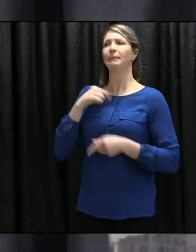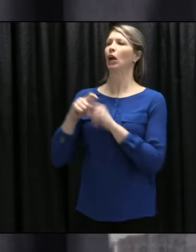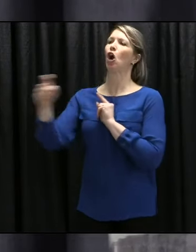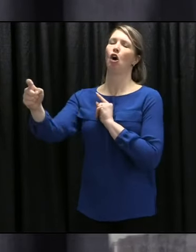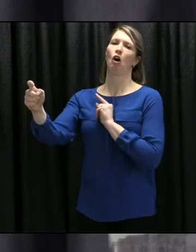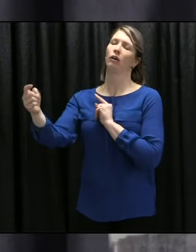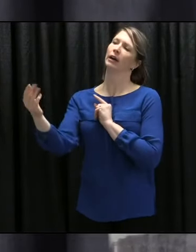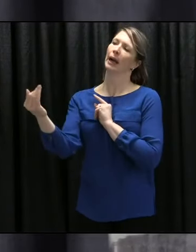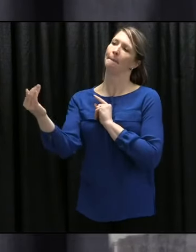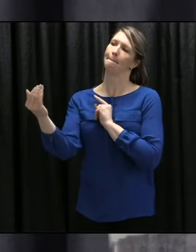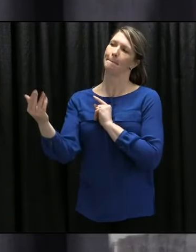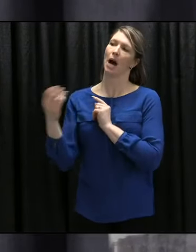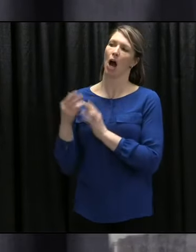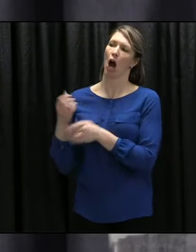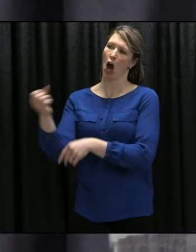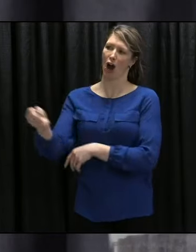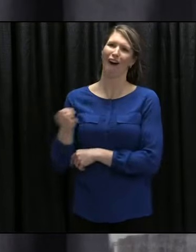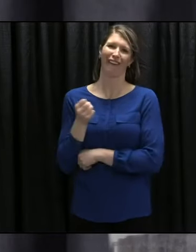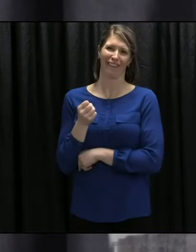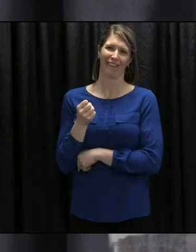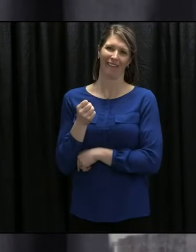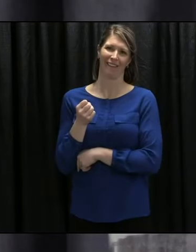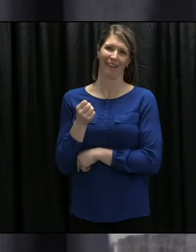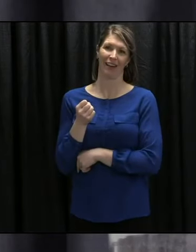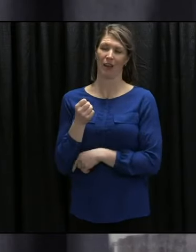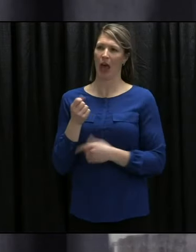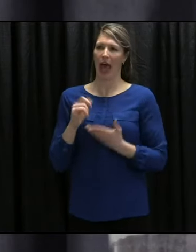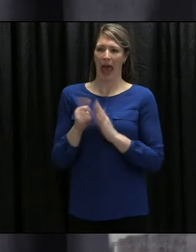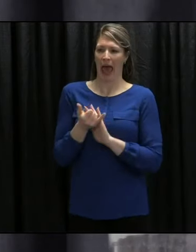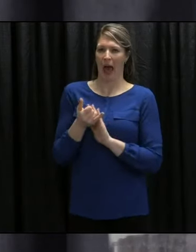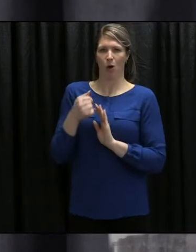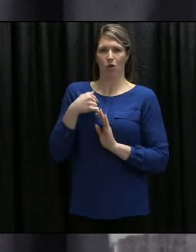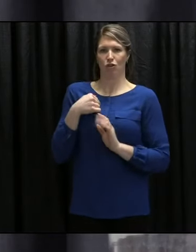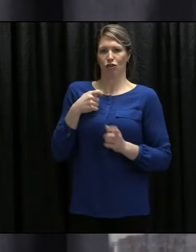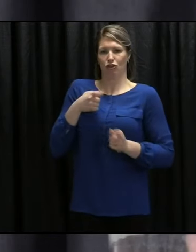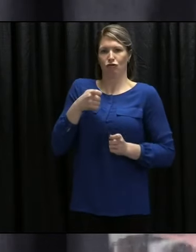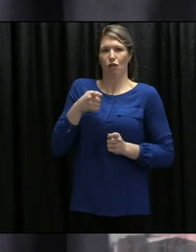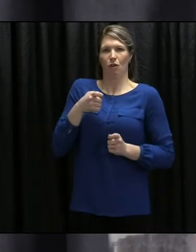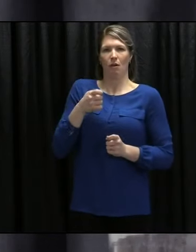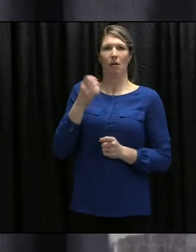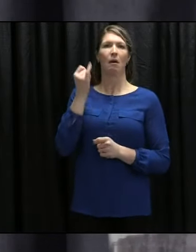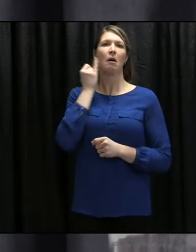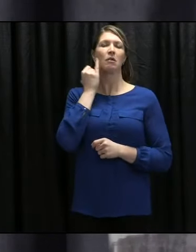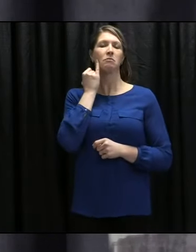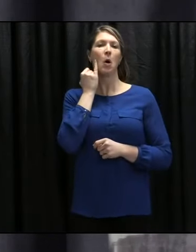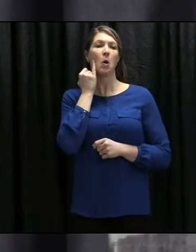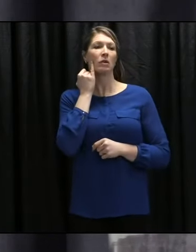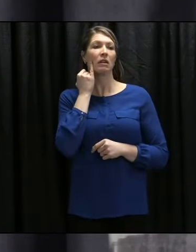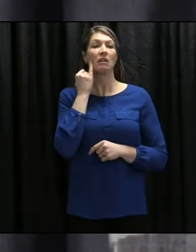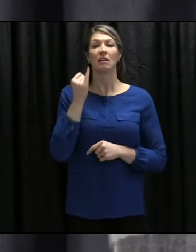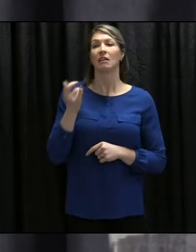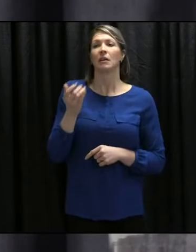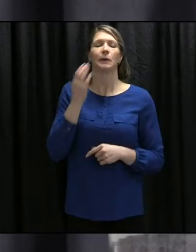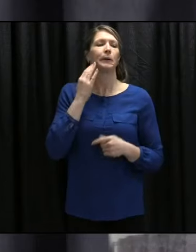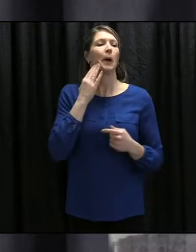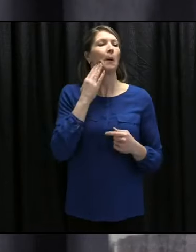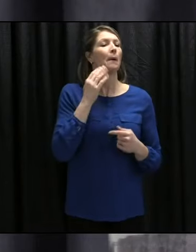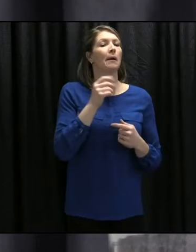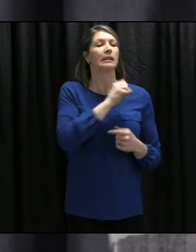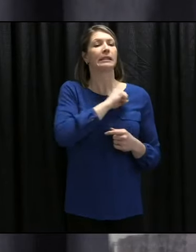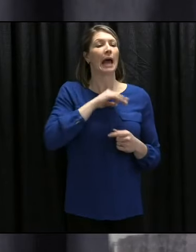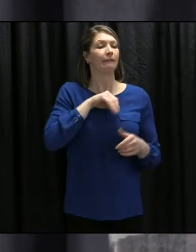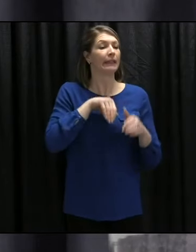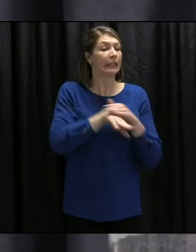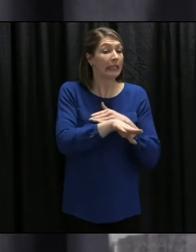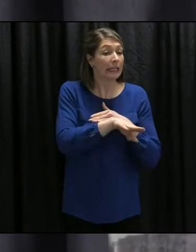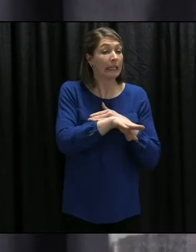little way of identifying what that individual might do in the afternoon when they're not looking after Mrs. A. So